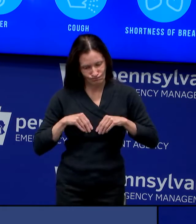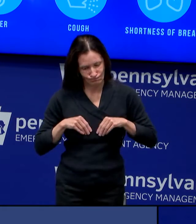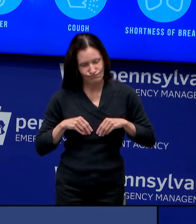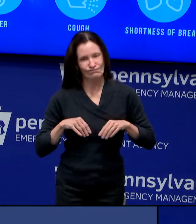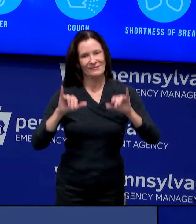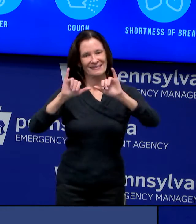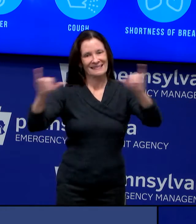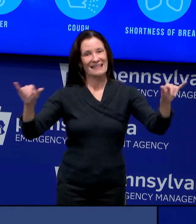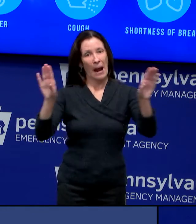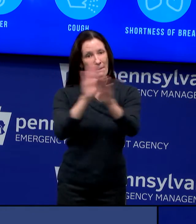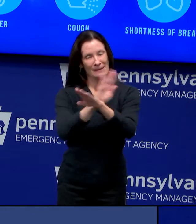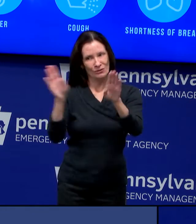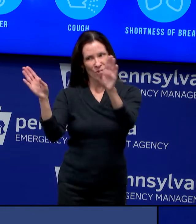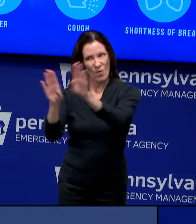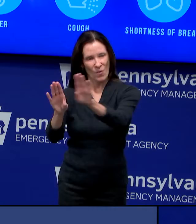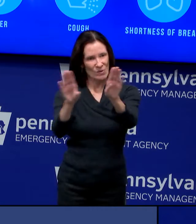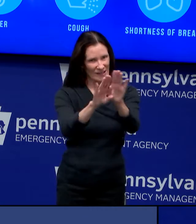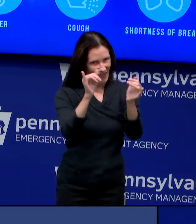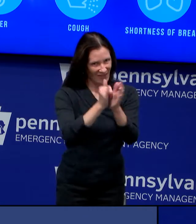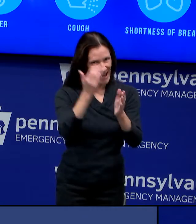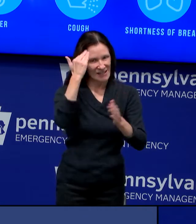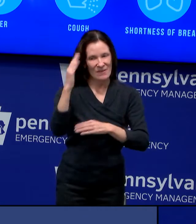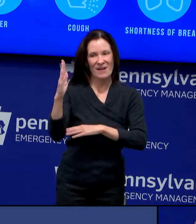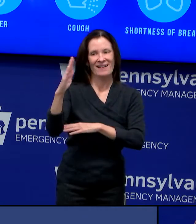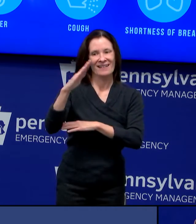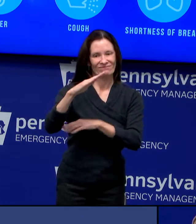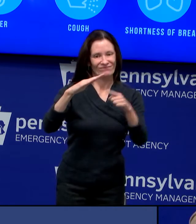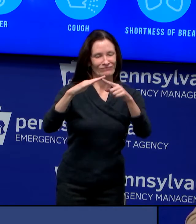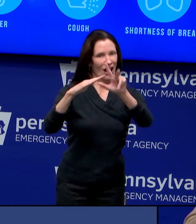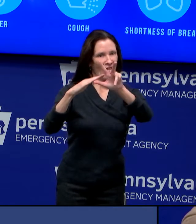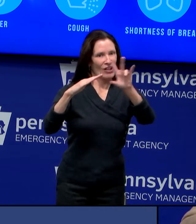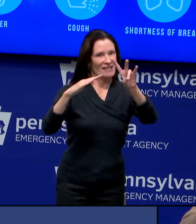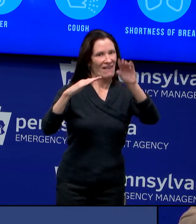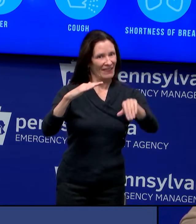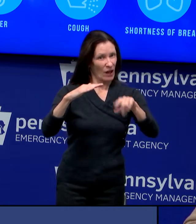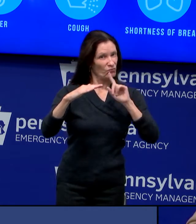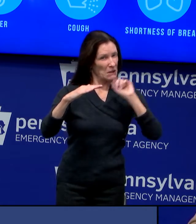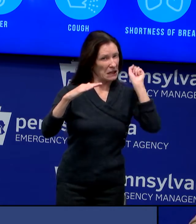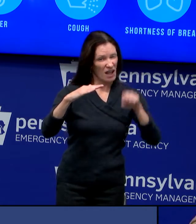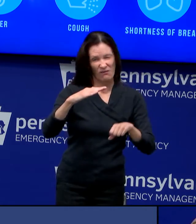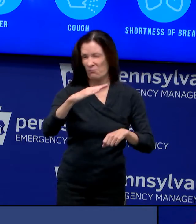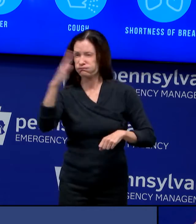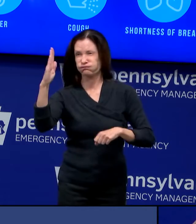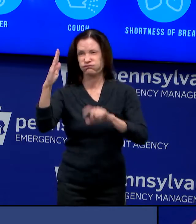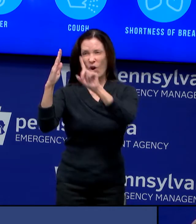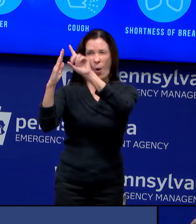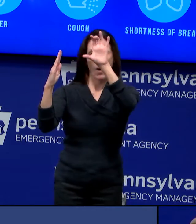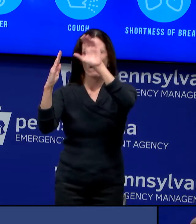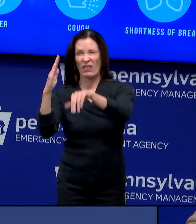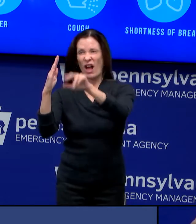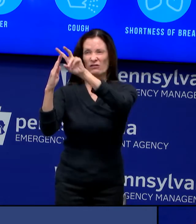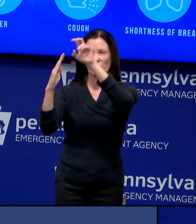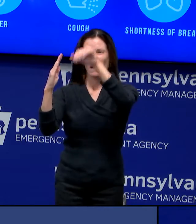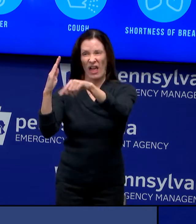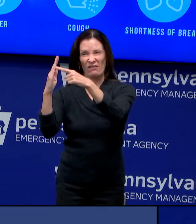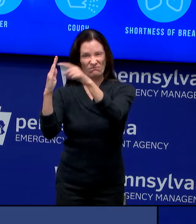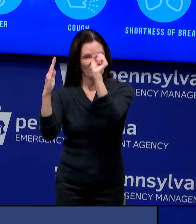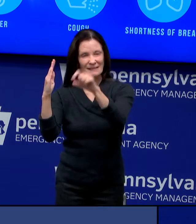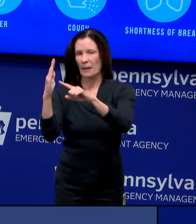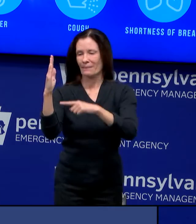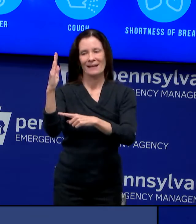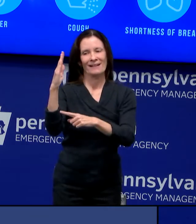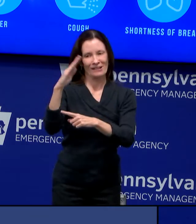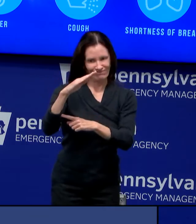to bend that curve so that it has been going up, but at a much lower rate. And that enabled